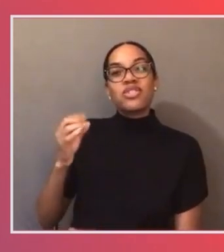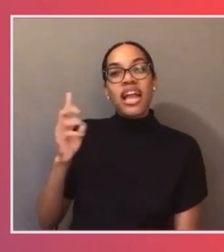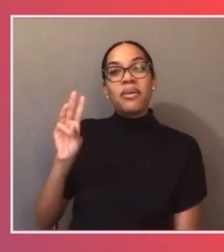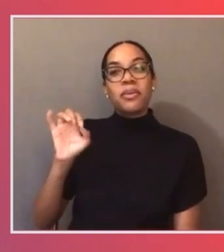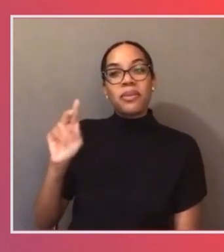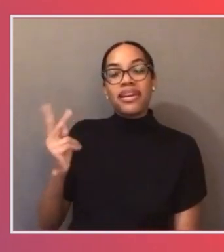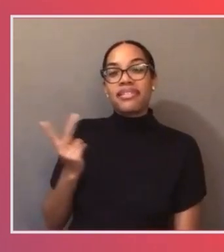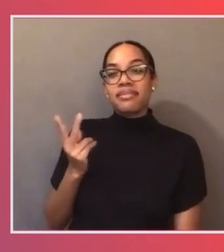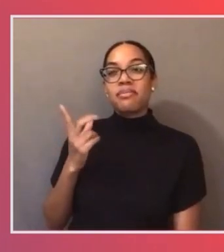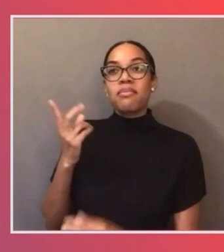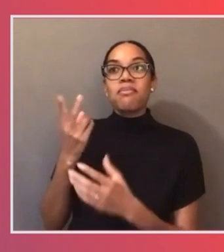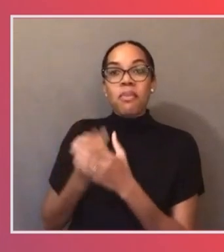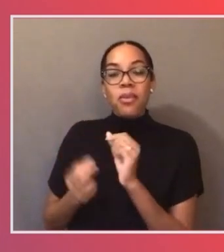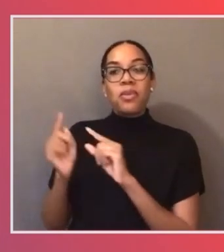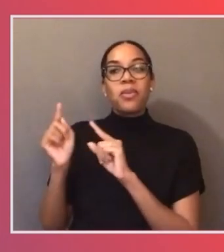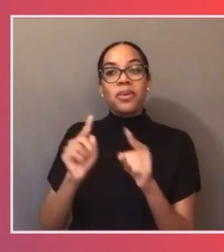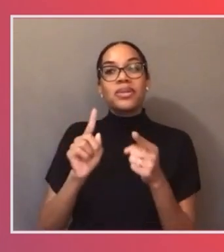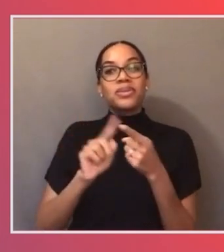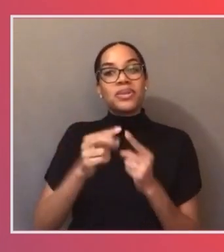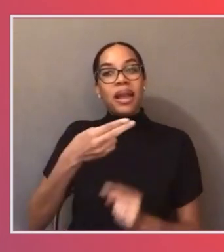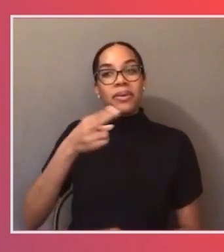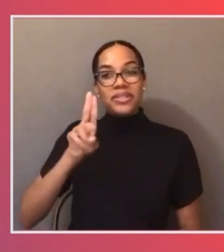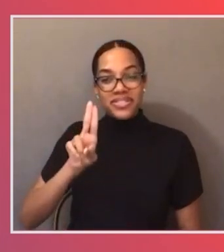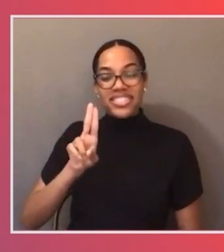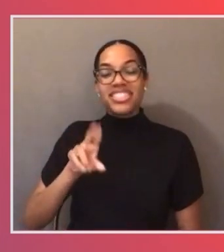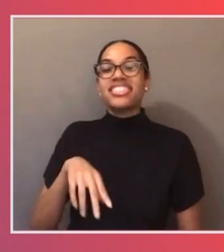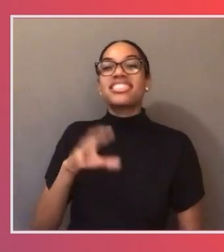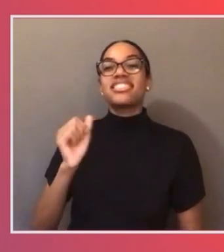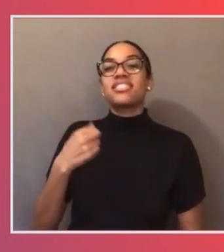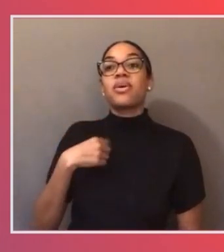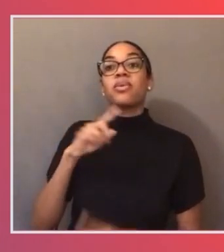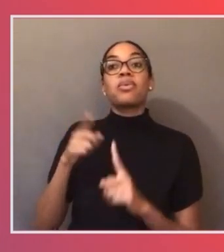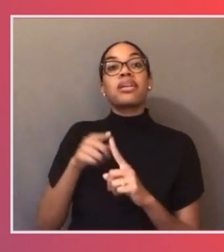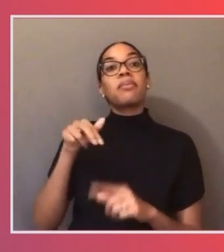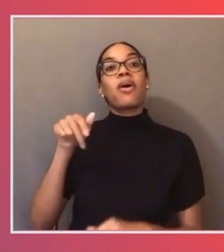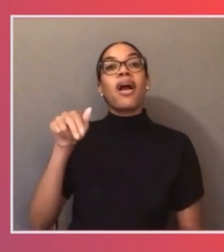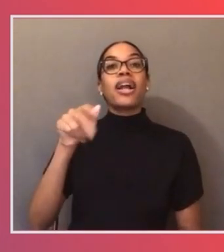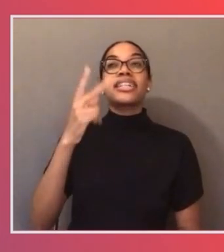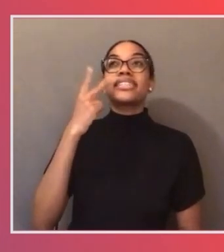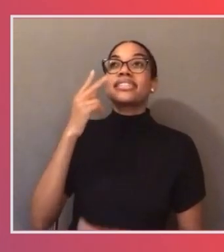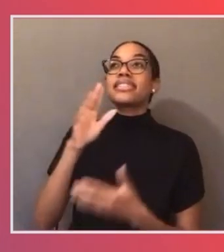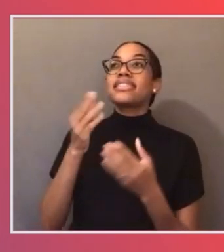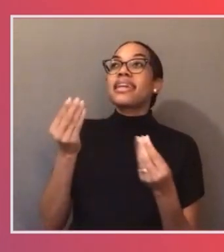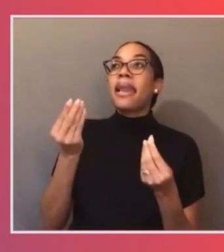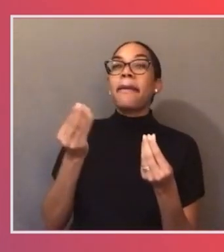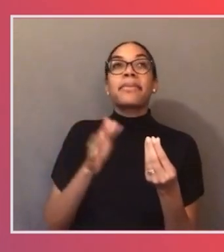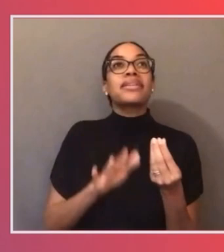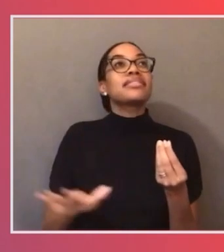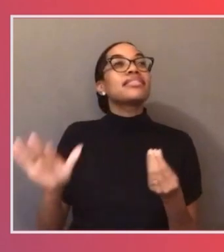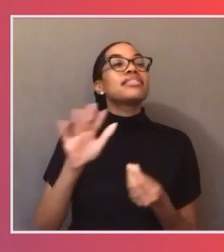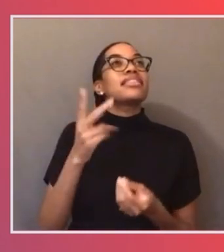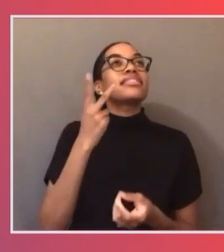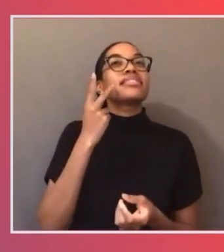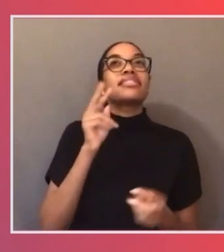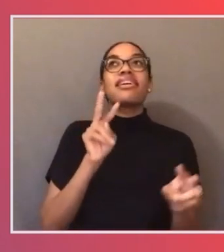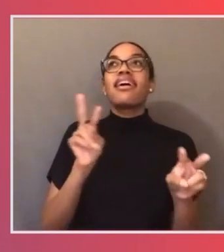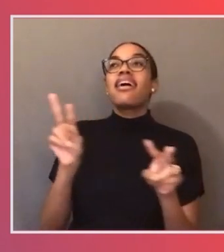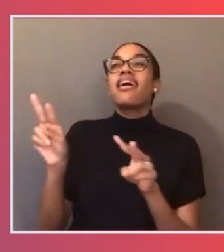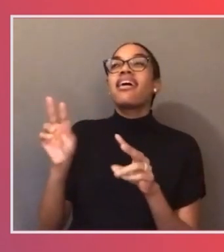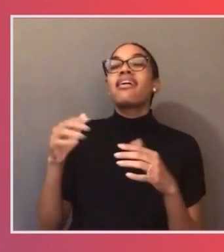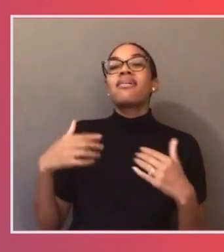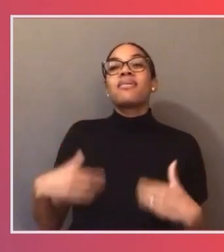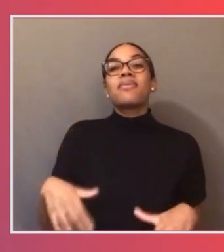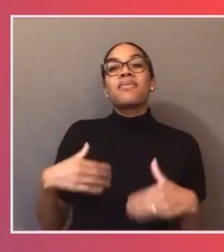memorials set up on campus to him. And he was a very dear friend. And so I do want to just, as I know we all do,